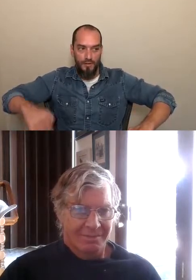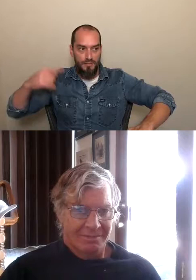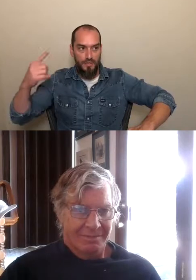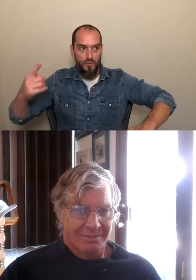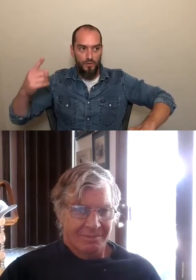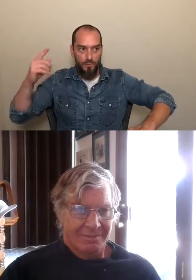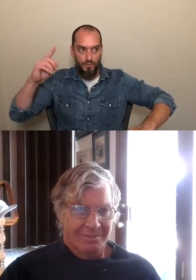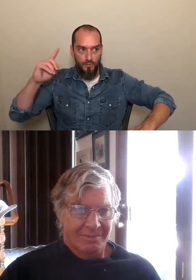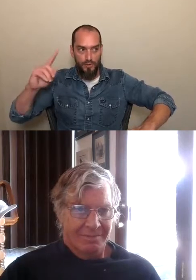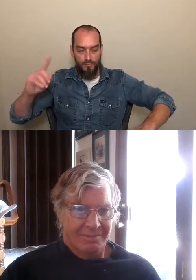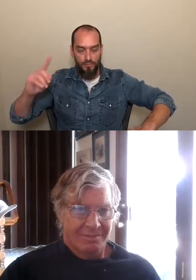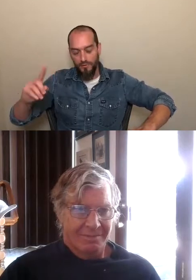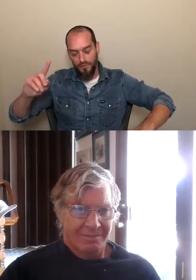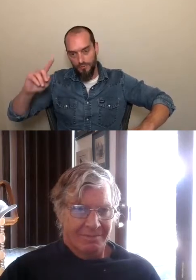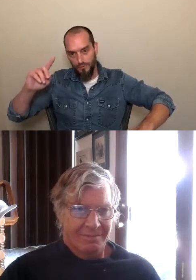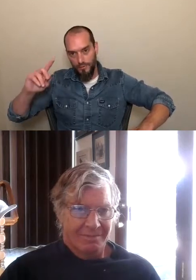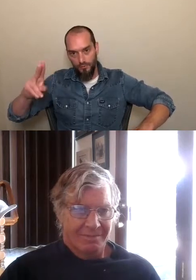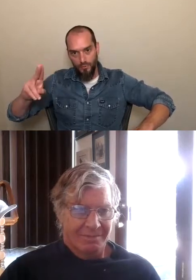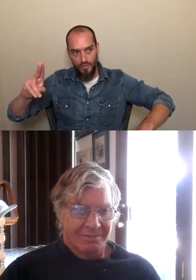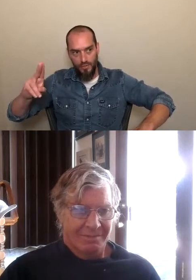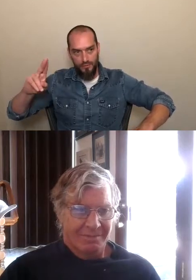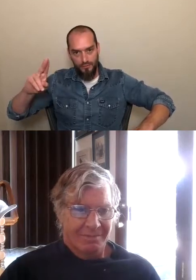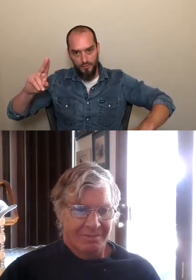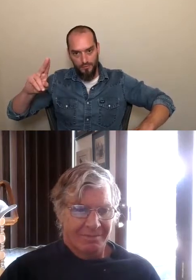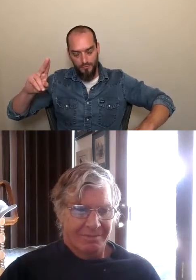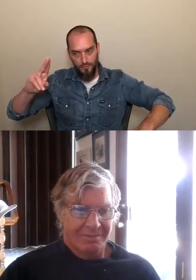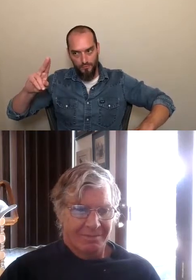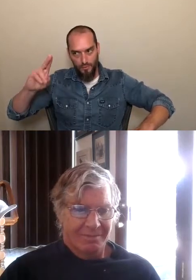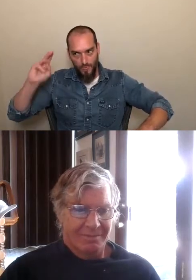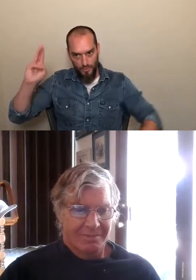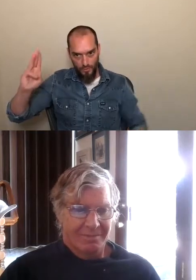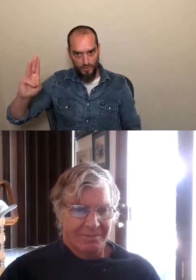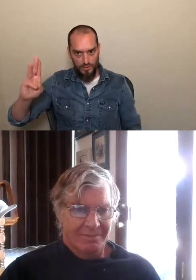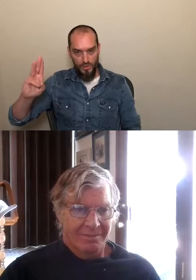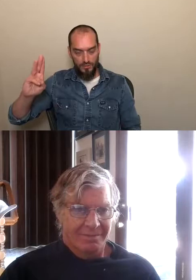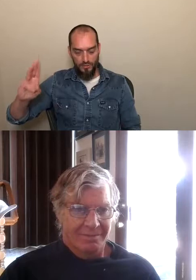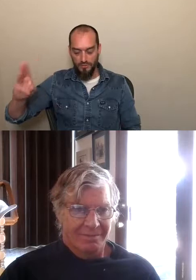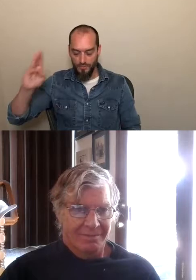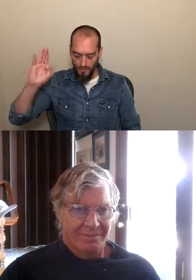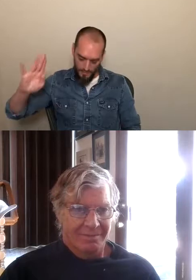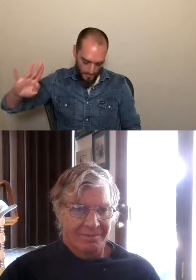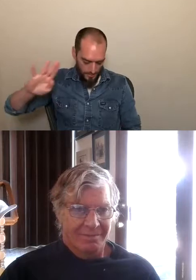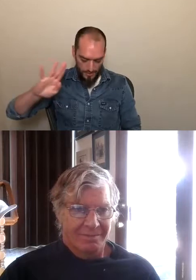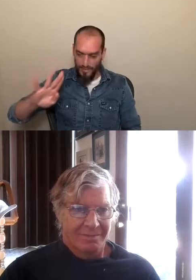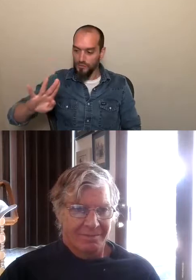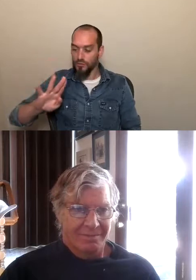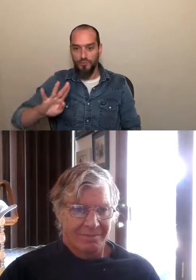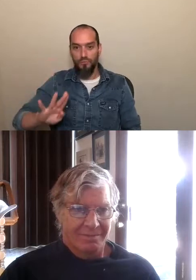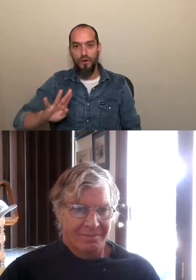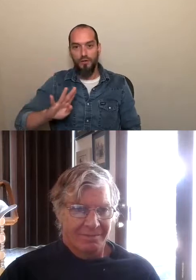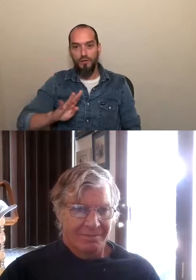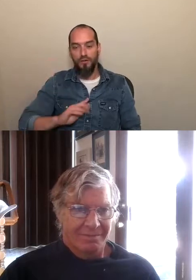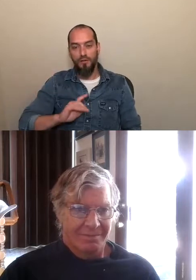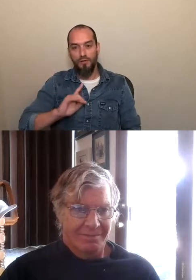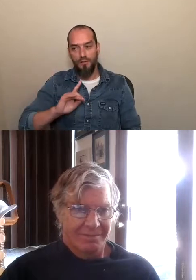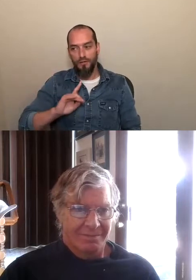And inside that wall, remember, we have paper, we have wood. Then we also have oxygen. And that source of